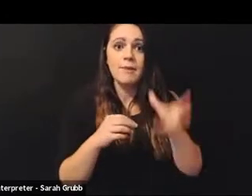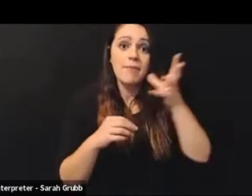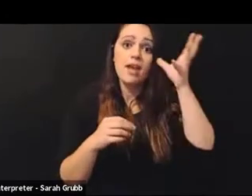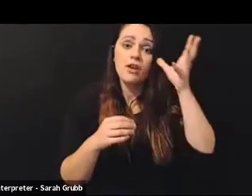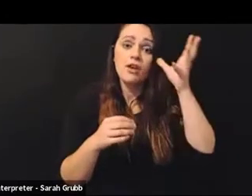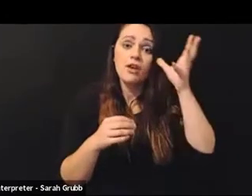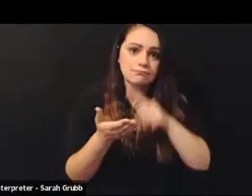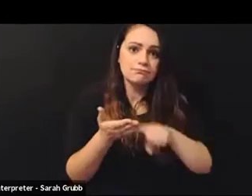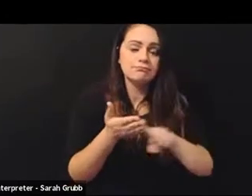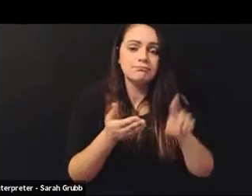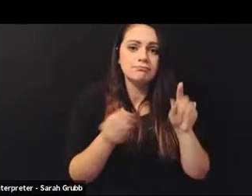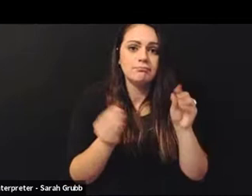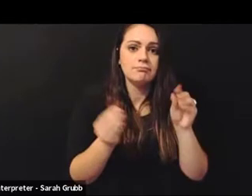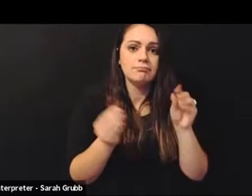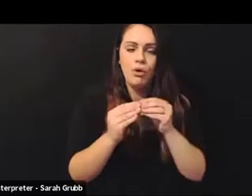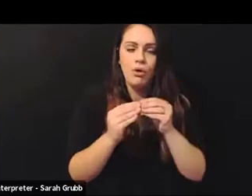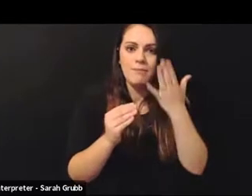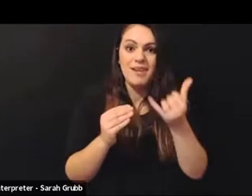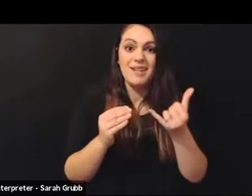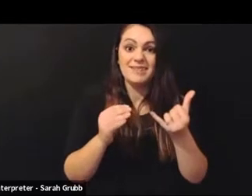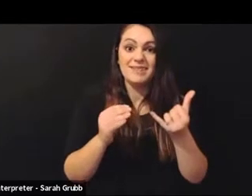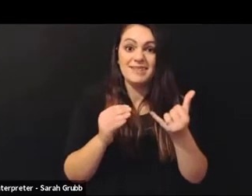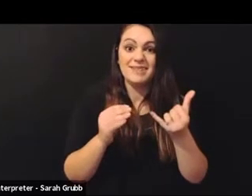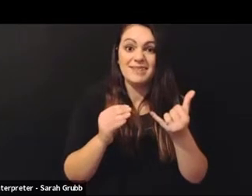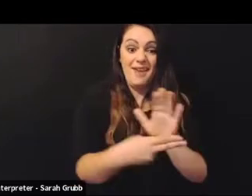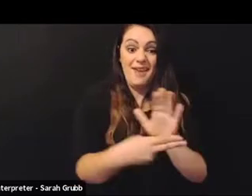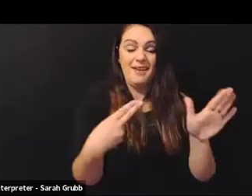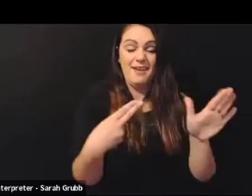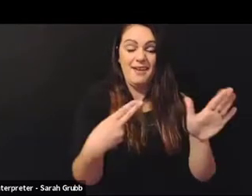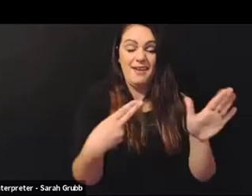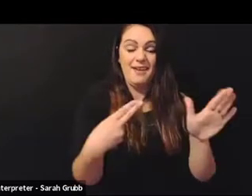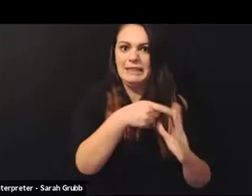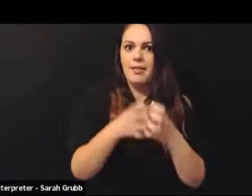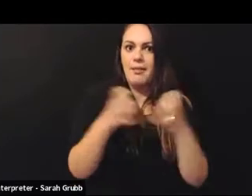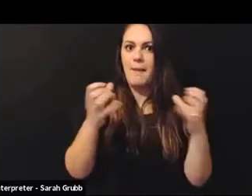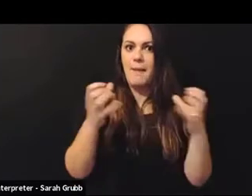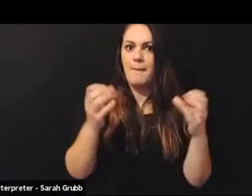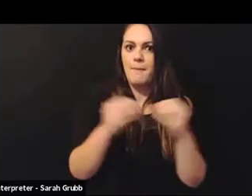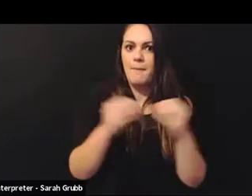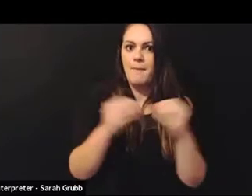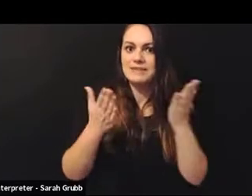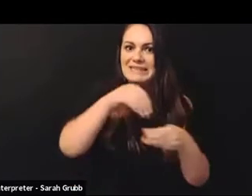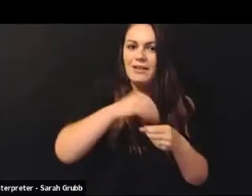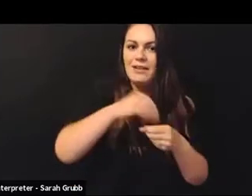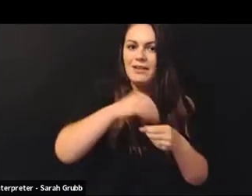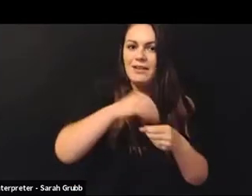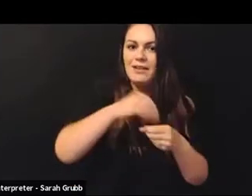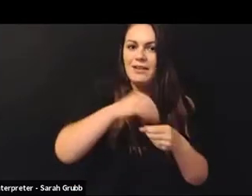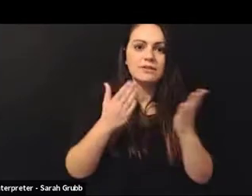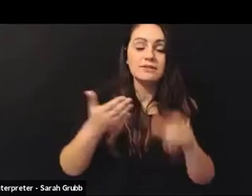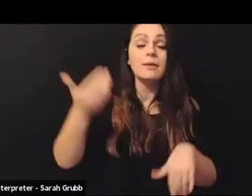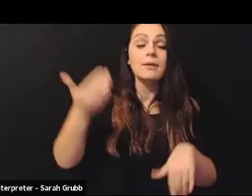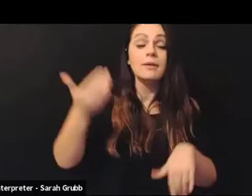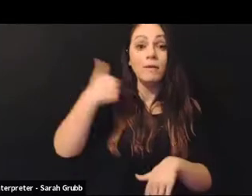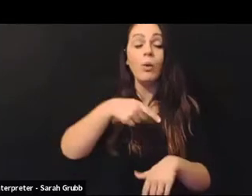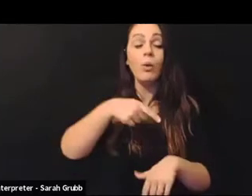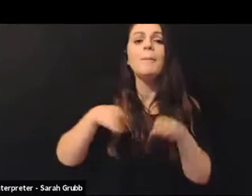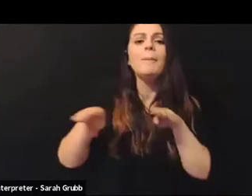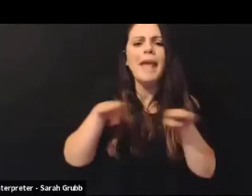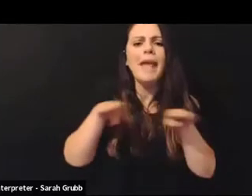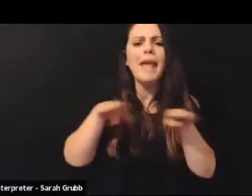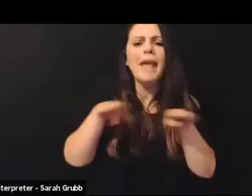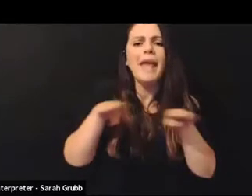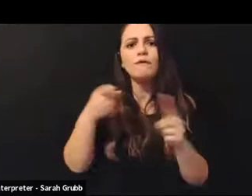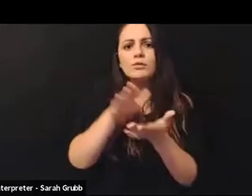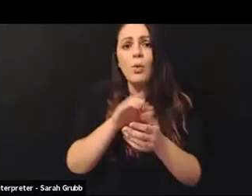got him a lot of in-home services that were super helpful. He was getting some behavioral services and supports at school, but he couldn't get those at home and